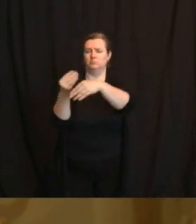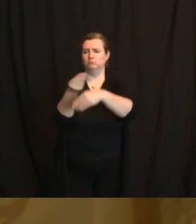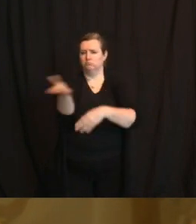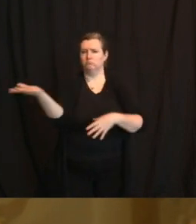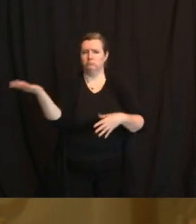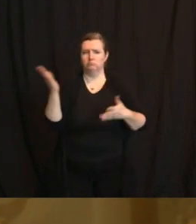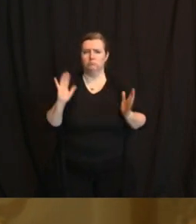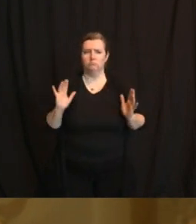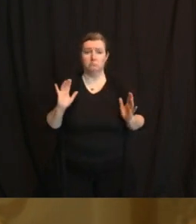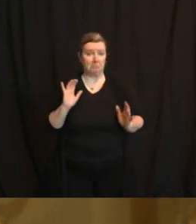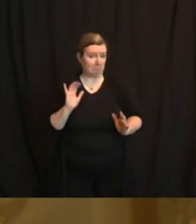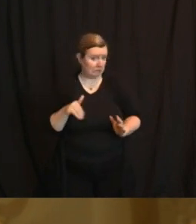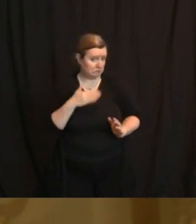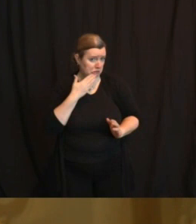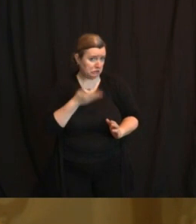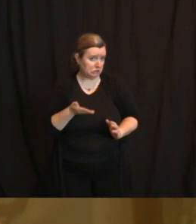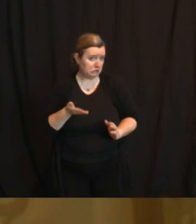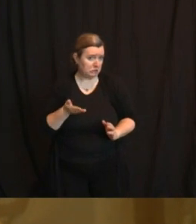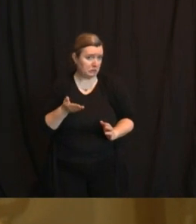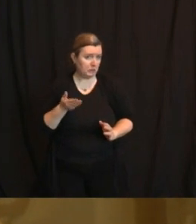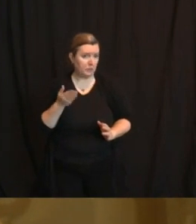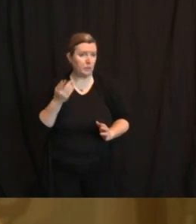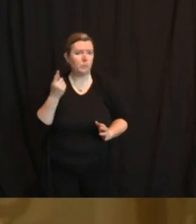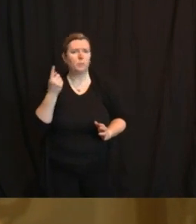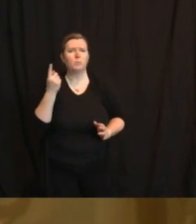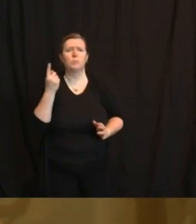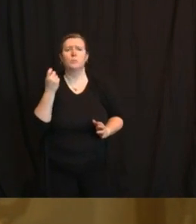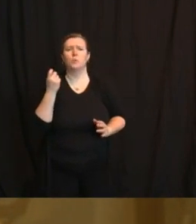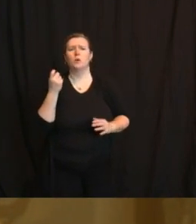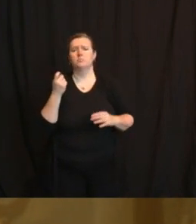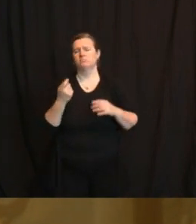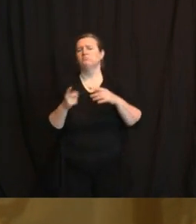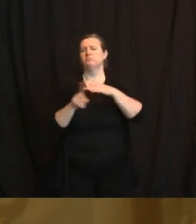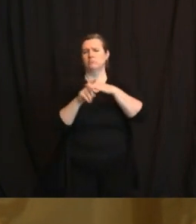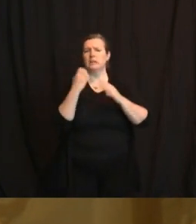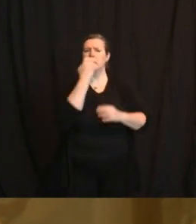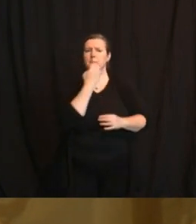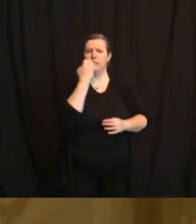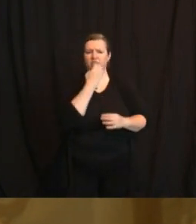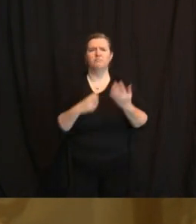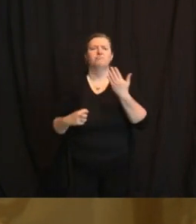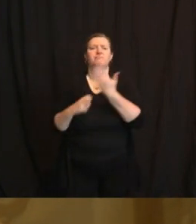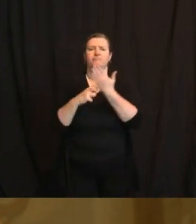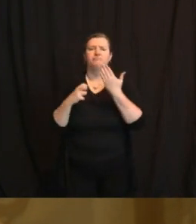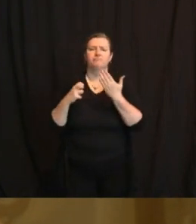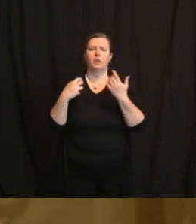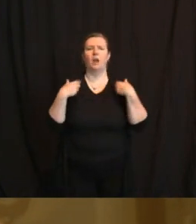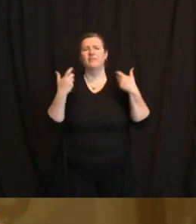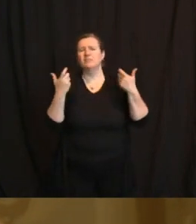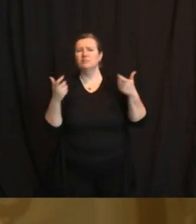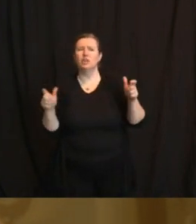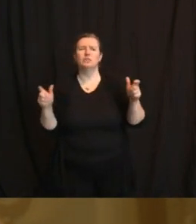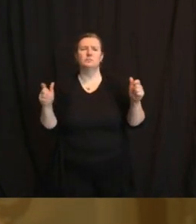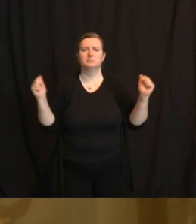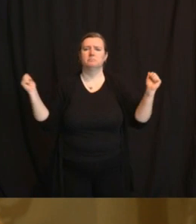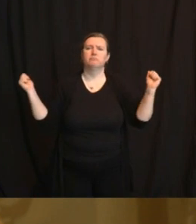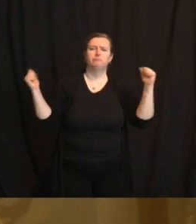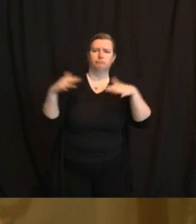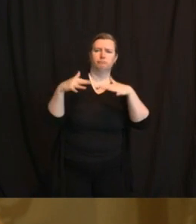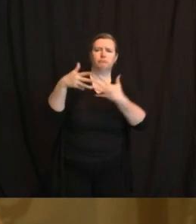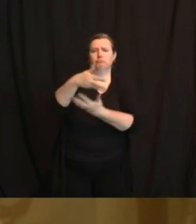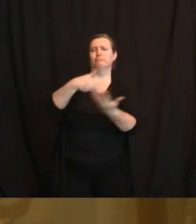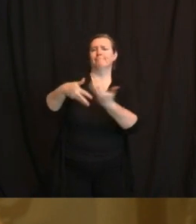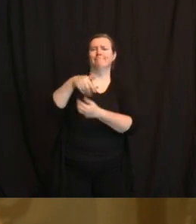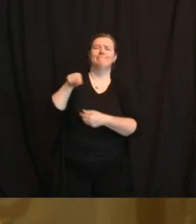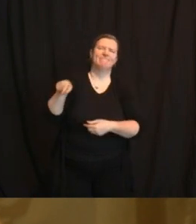good thing. And one other incident in Elizabeth where a subject was cited for hosting a large gathering. And Governor, since you mentioned